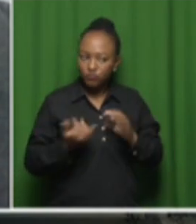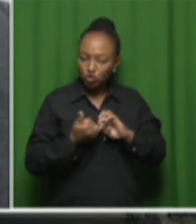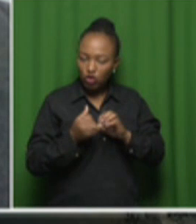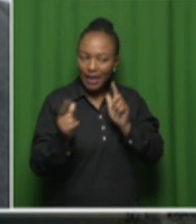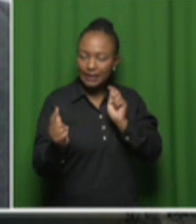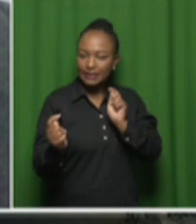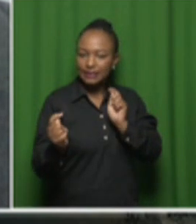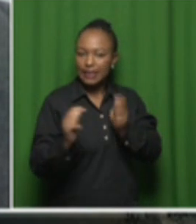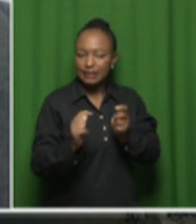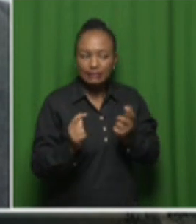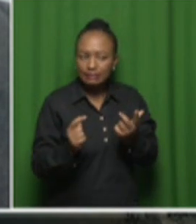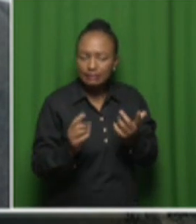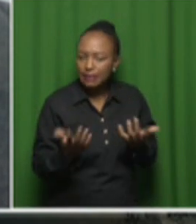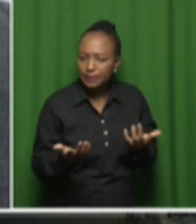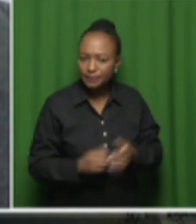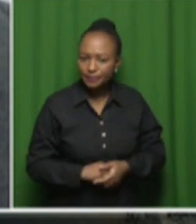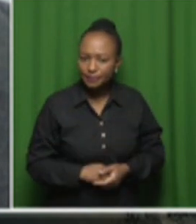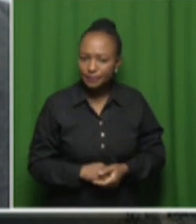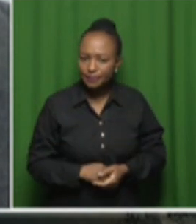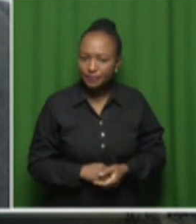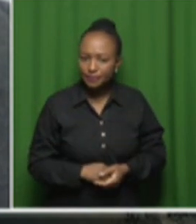the trajectory here.